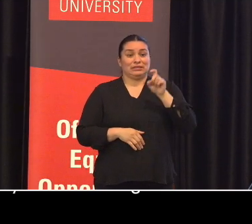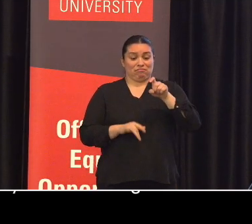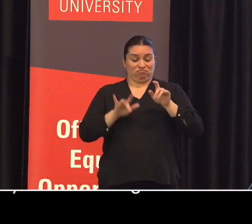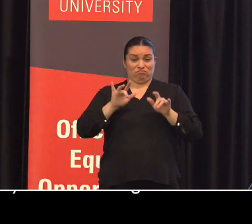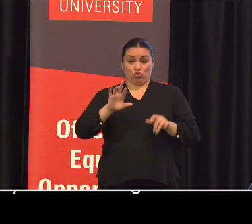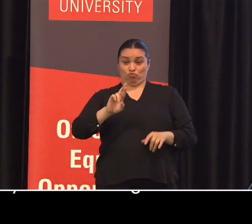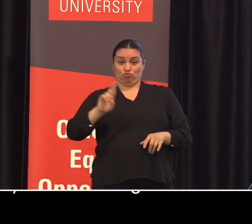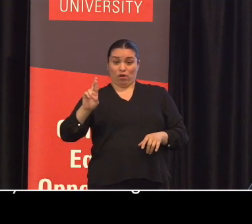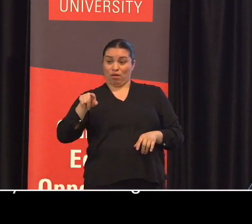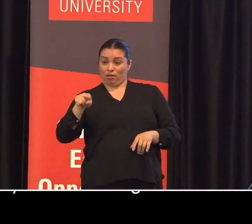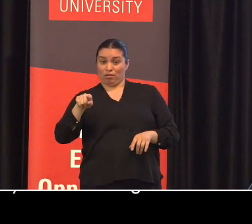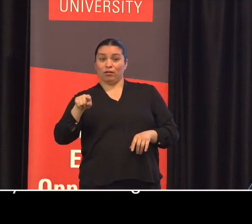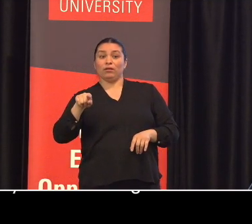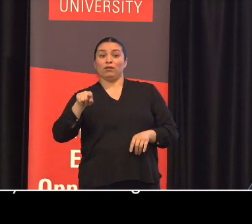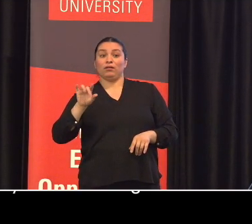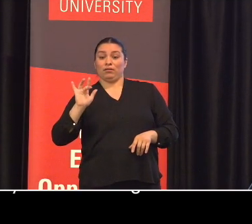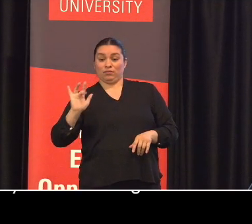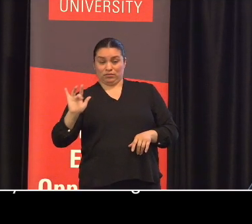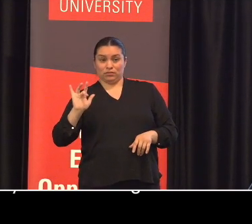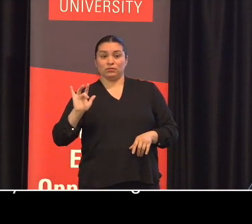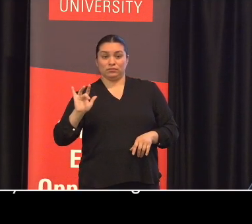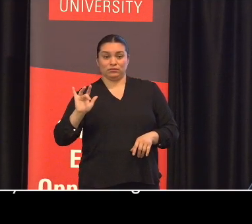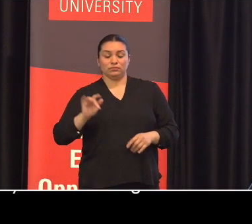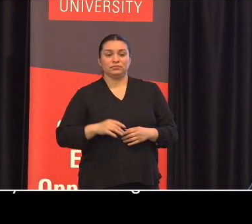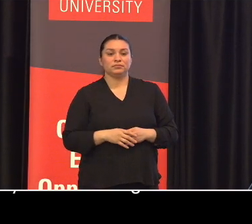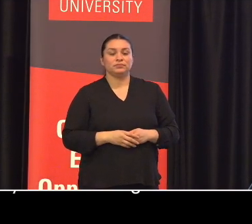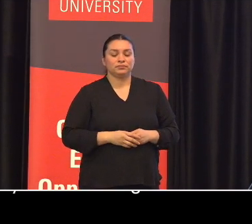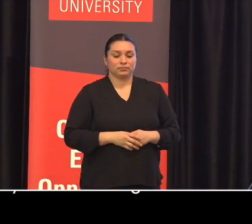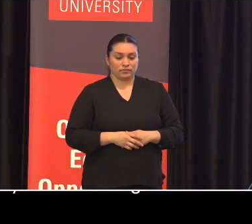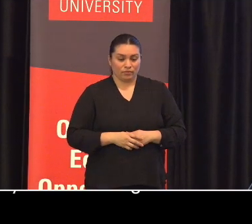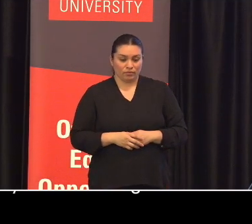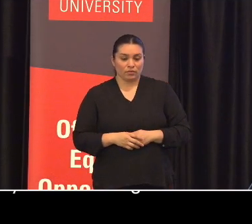want to reuse the image, you already have the alt text. It's right there.